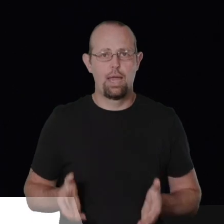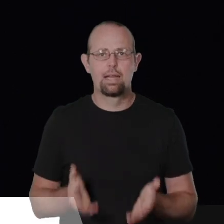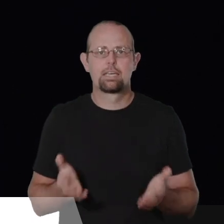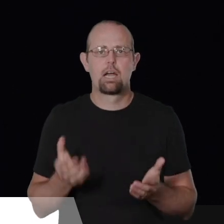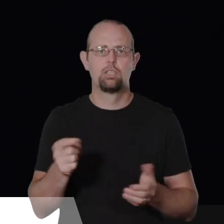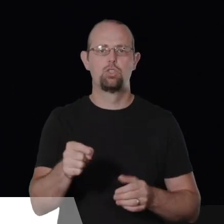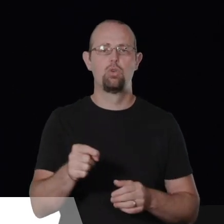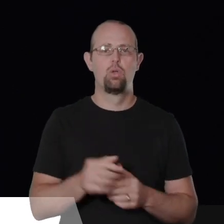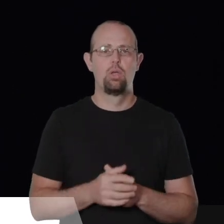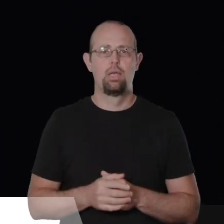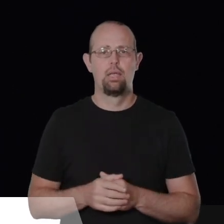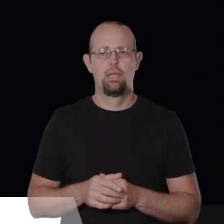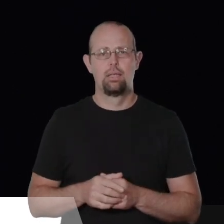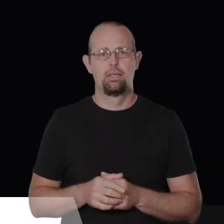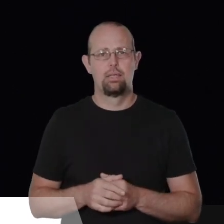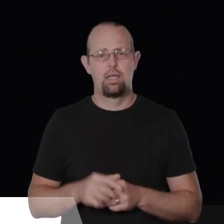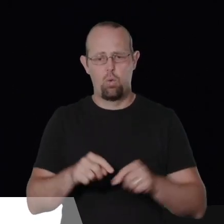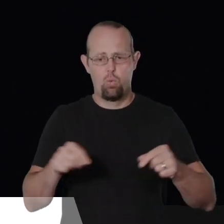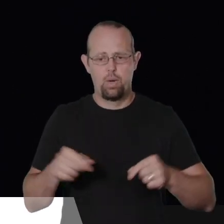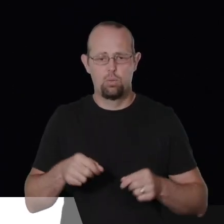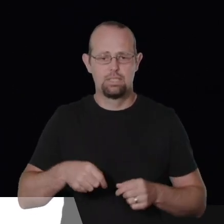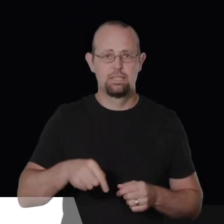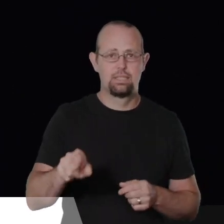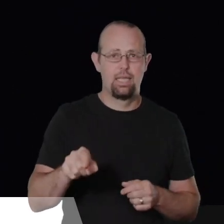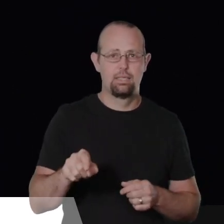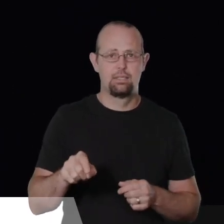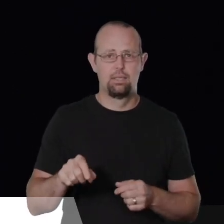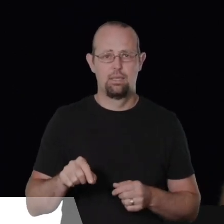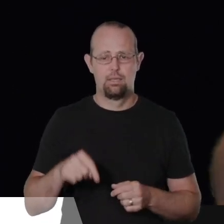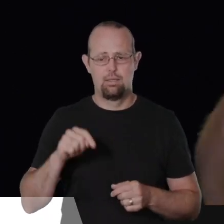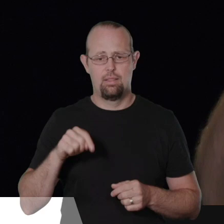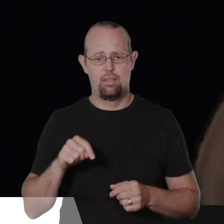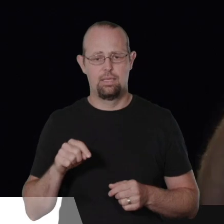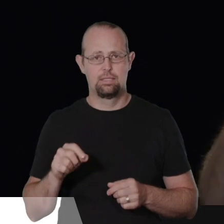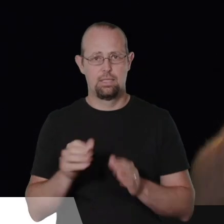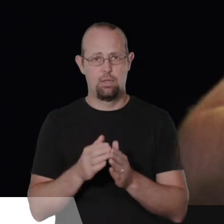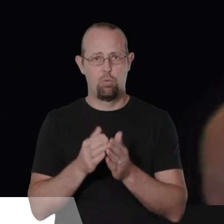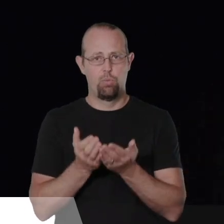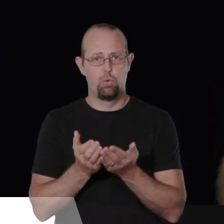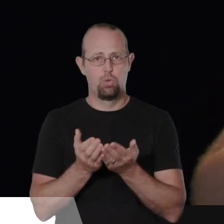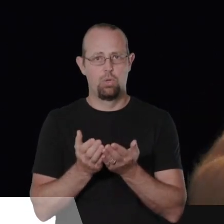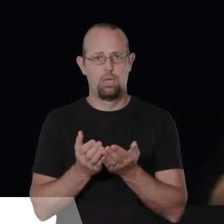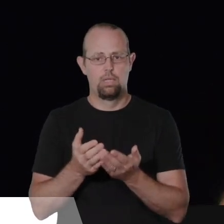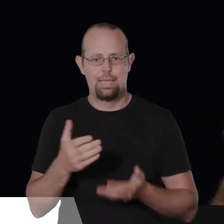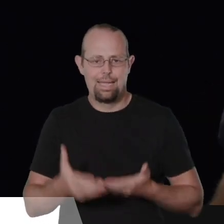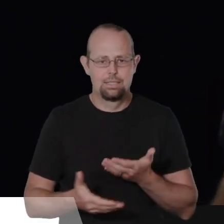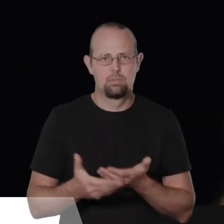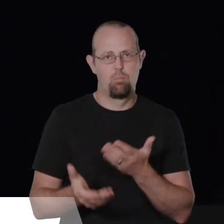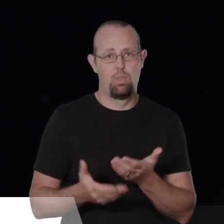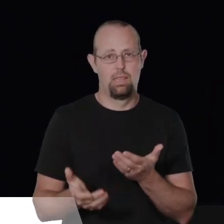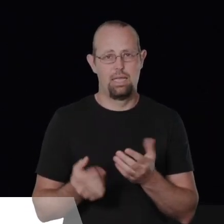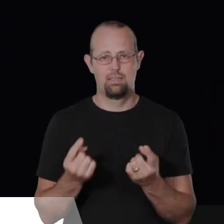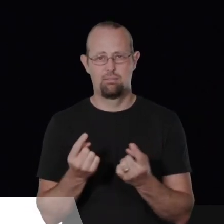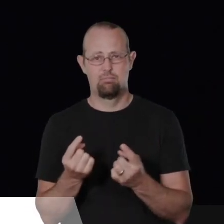them some information so that we can send you this wonderful little book that will just explain some of the things we've discussed today a